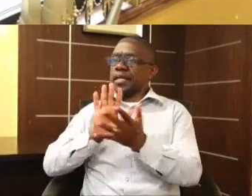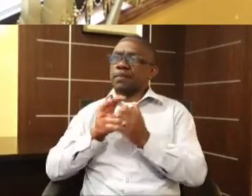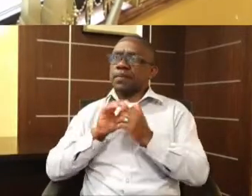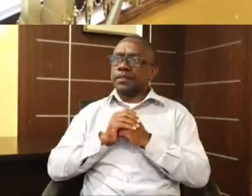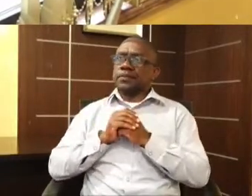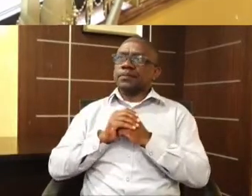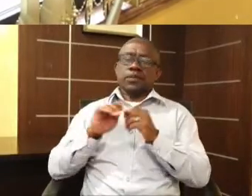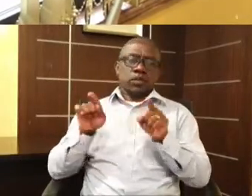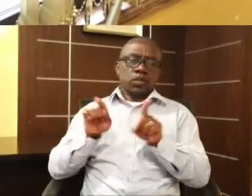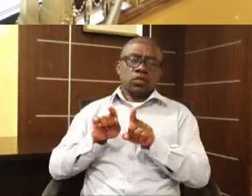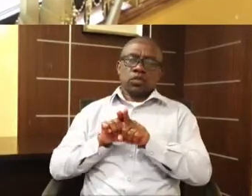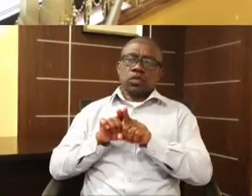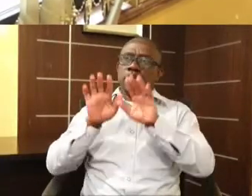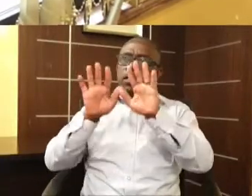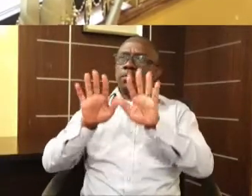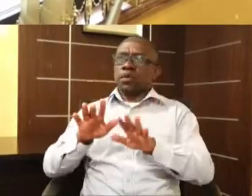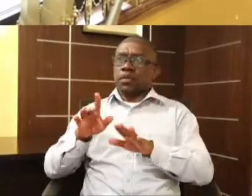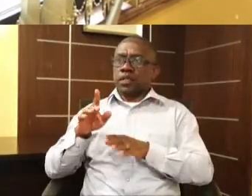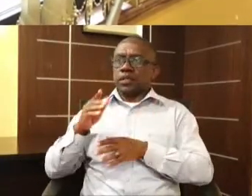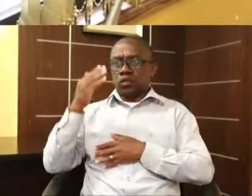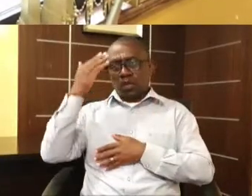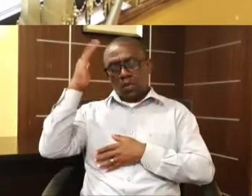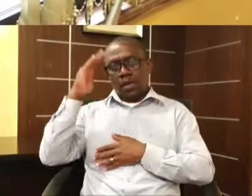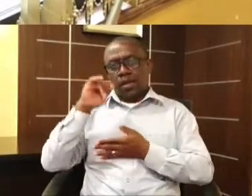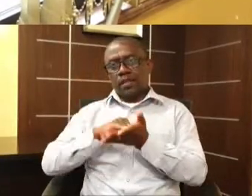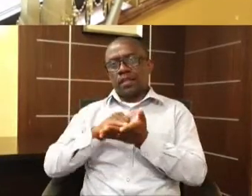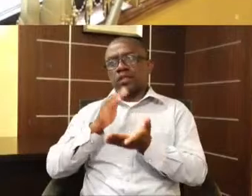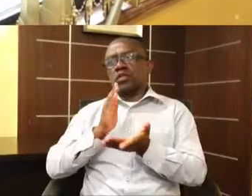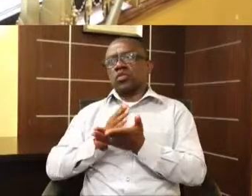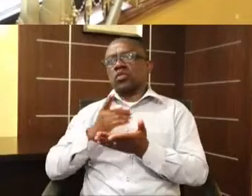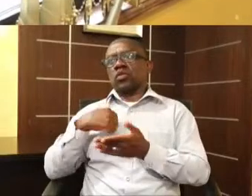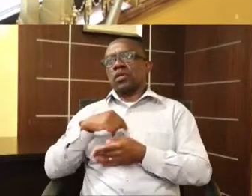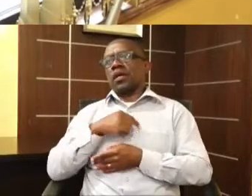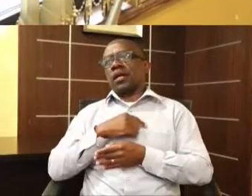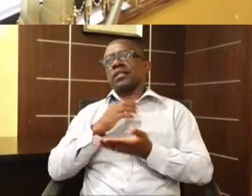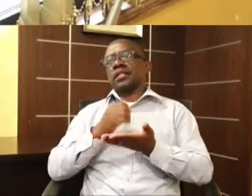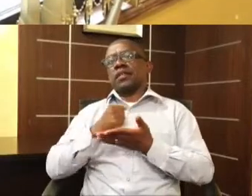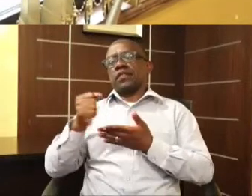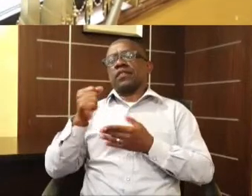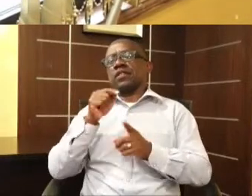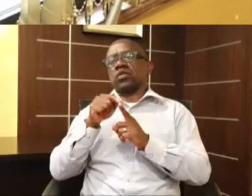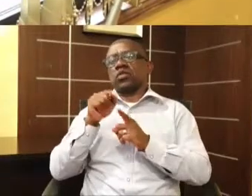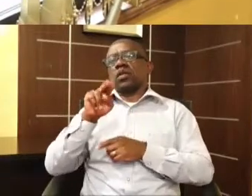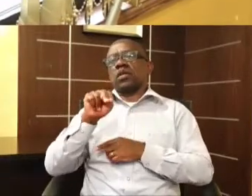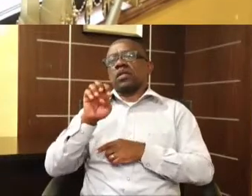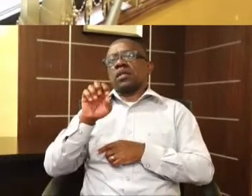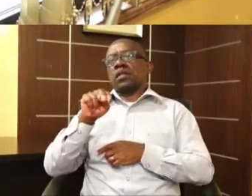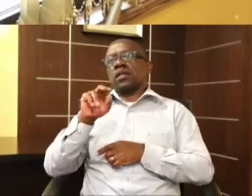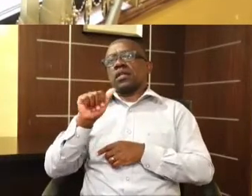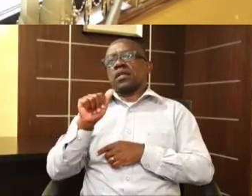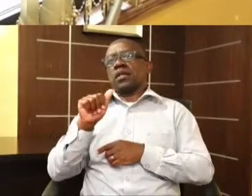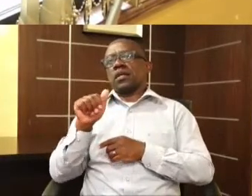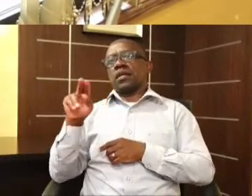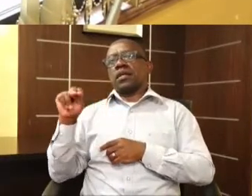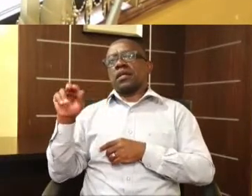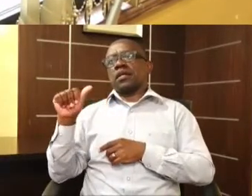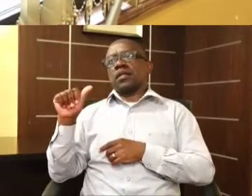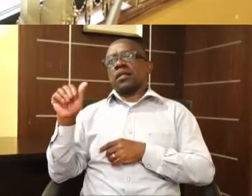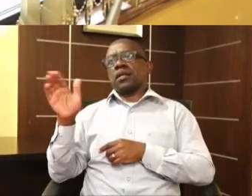also important to say that we do refer to Nena na Binti. So yeah, we work with several